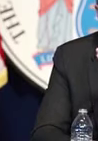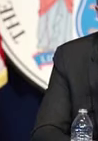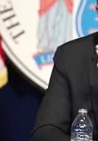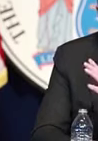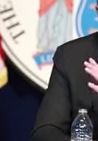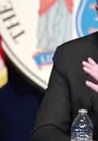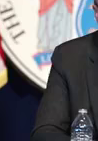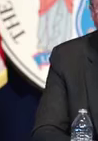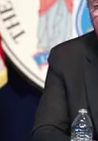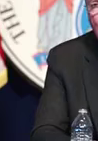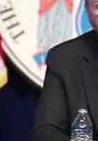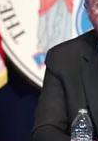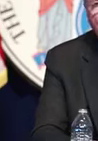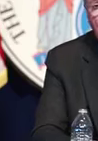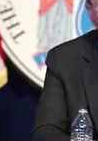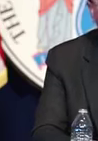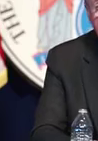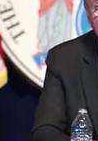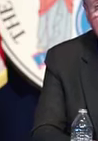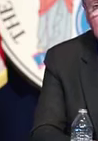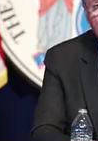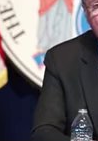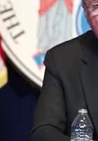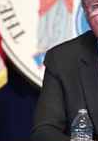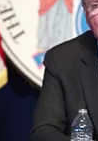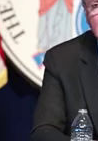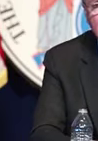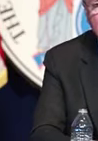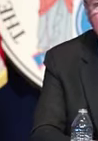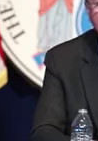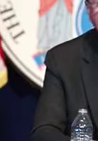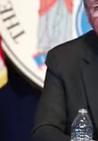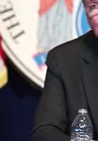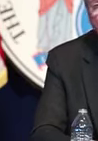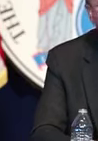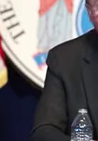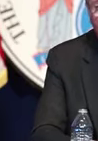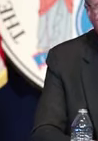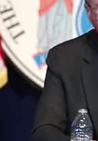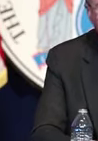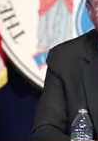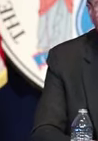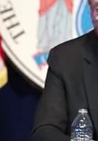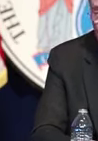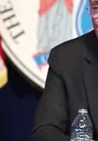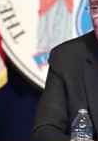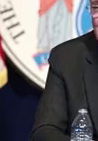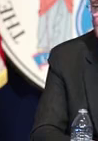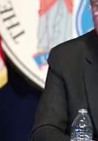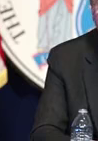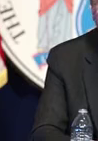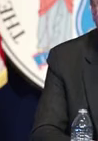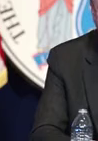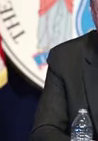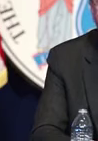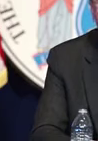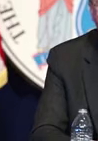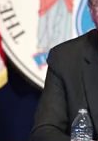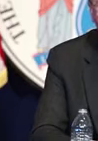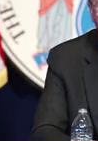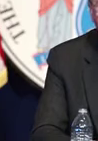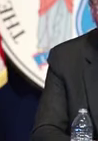thing we need. We are going through hell and back together, folks, right now. Let's just do that once. Let's learn from this, and then